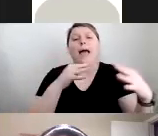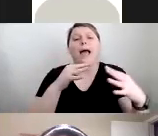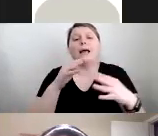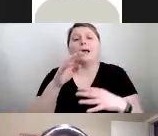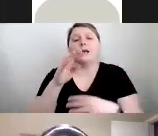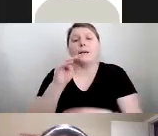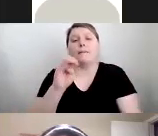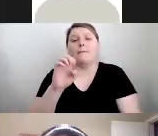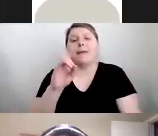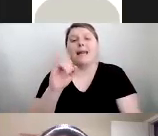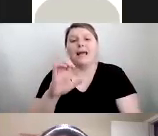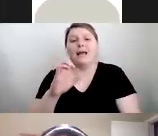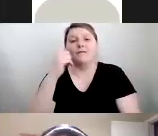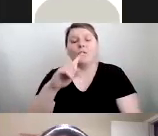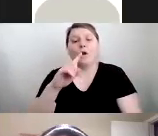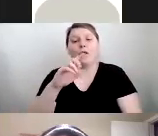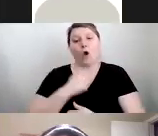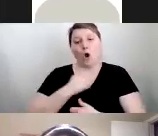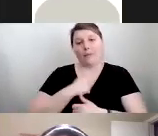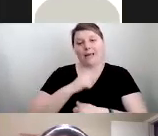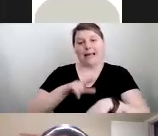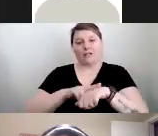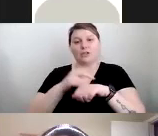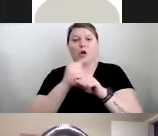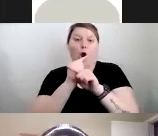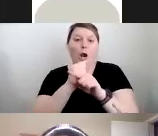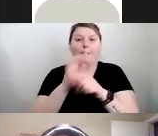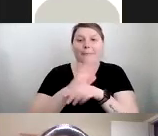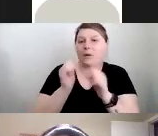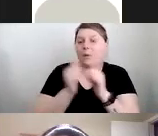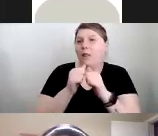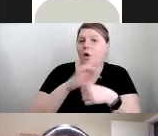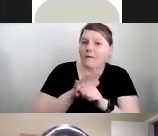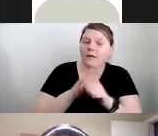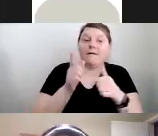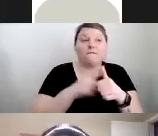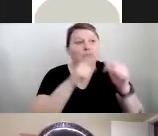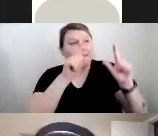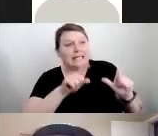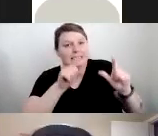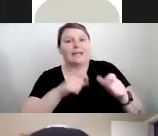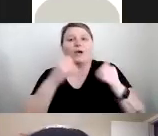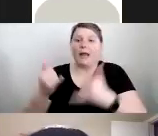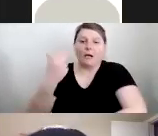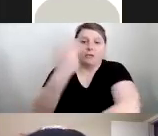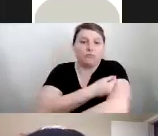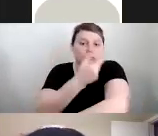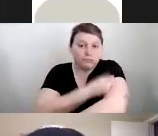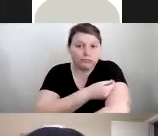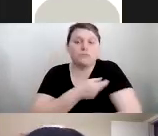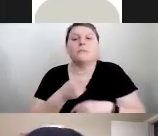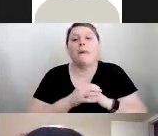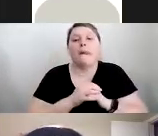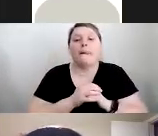Army National Guard. So he's currently really busy with COVID. First it was testing, and now it's giving immunizations.